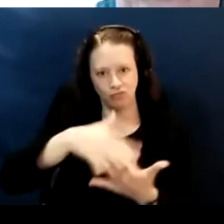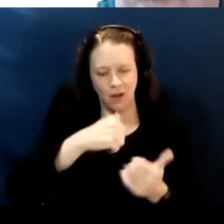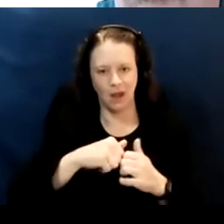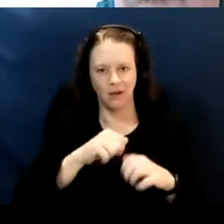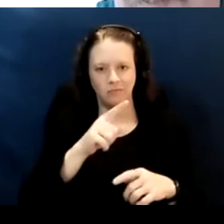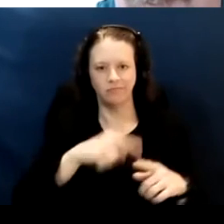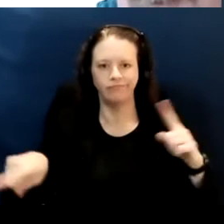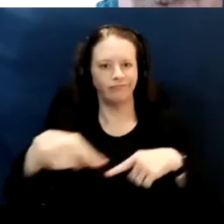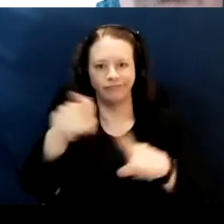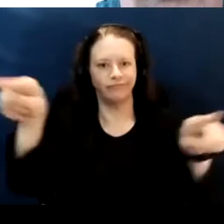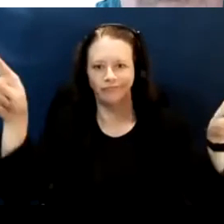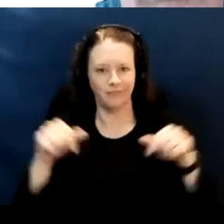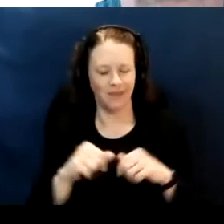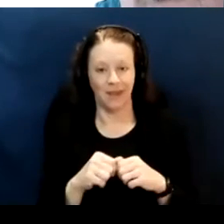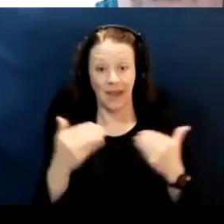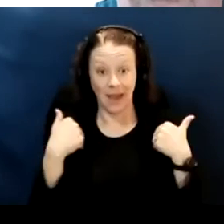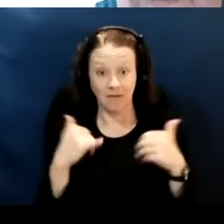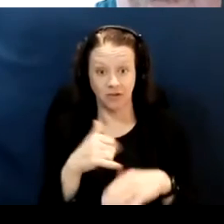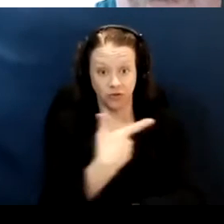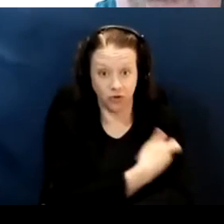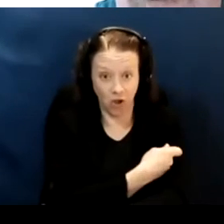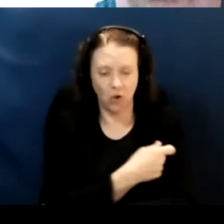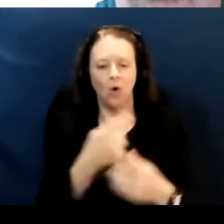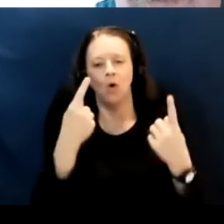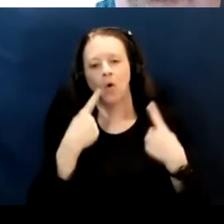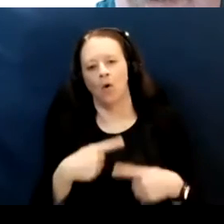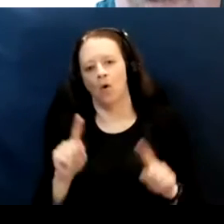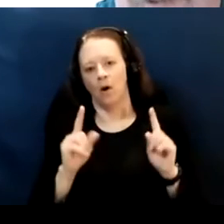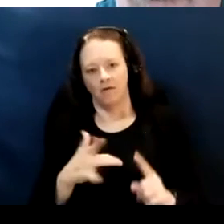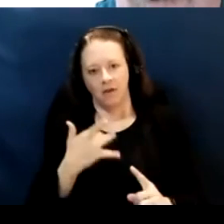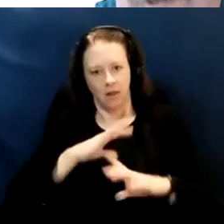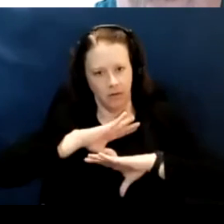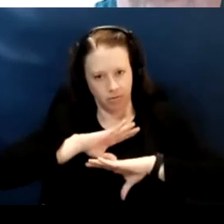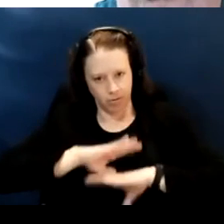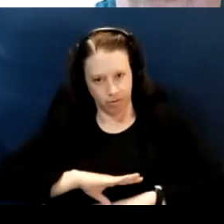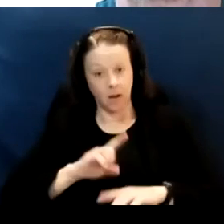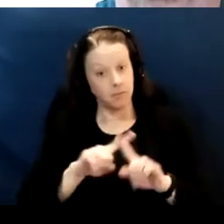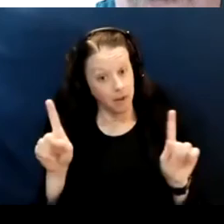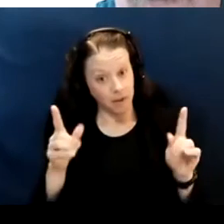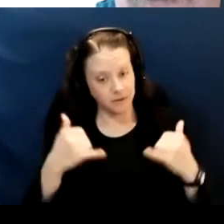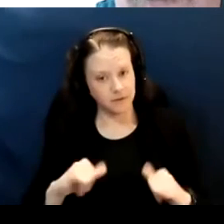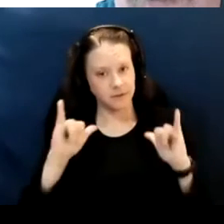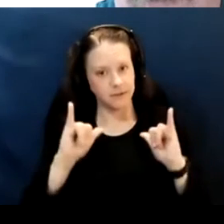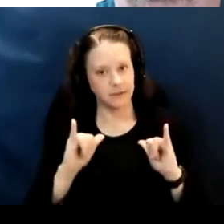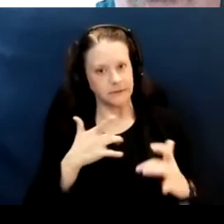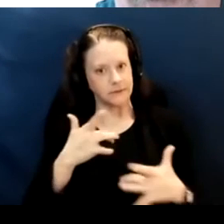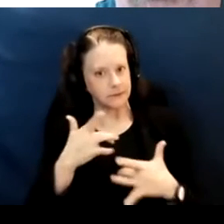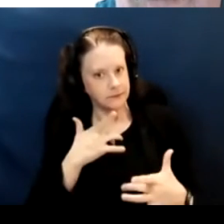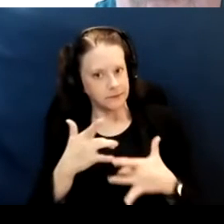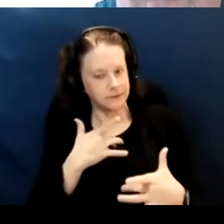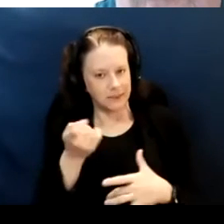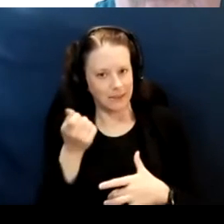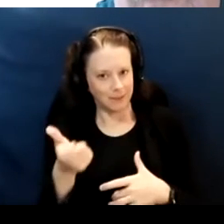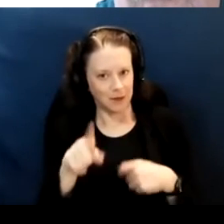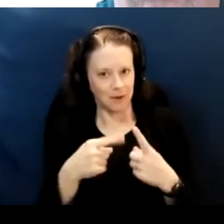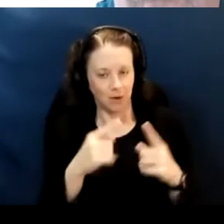Having shots in the vaccine gave me a lot of relief, but still gave me worry about individuals